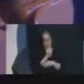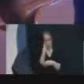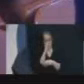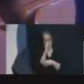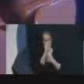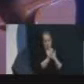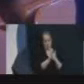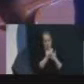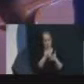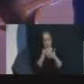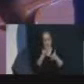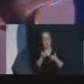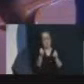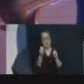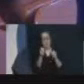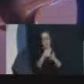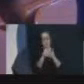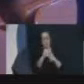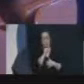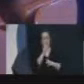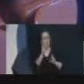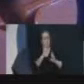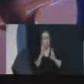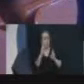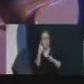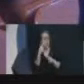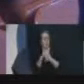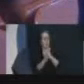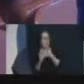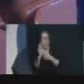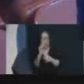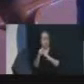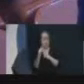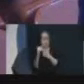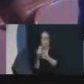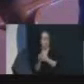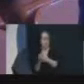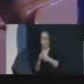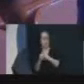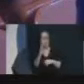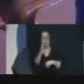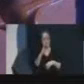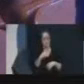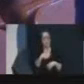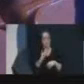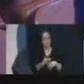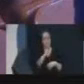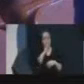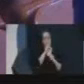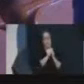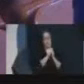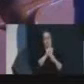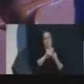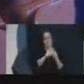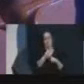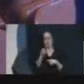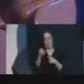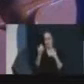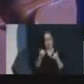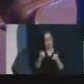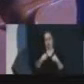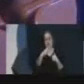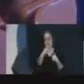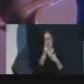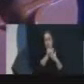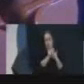kids unprepared for college if they are in standard schedule high schools. I will admit, I spoke to a friend of mine who currently has a 4th grader